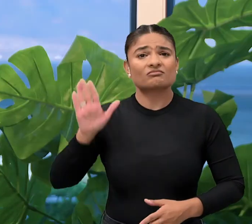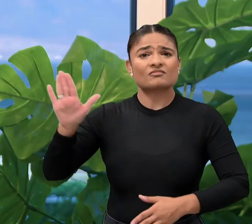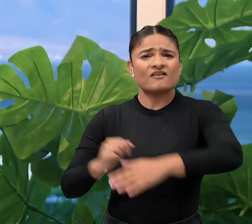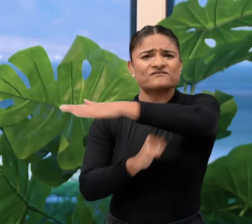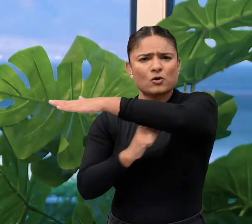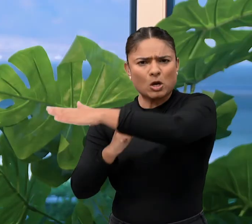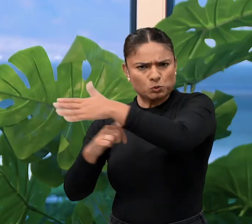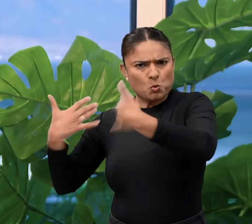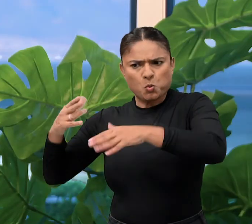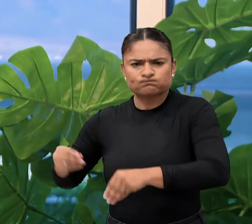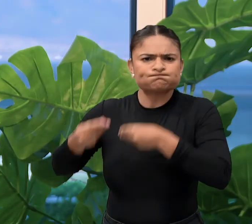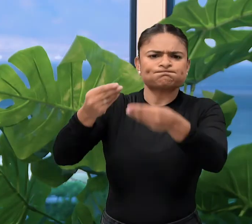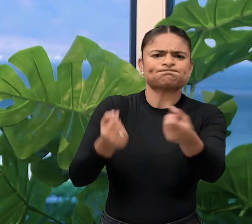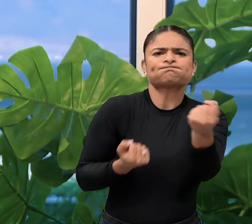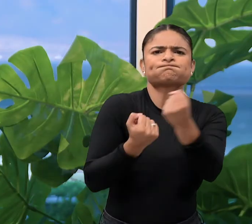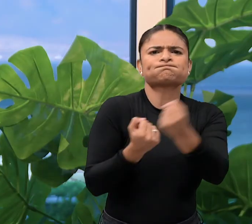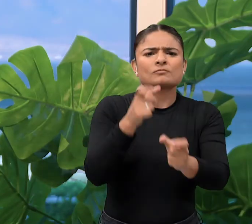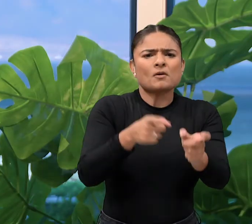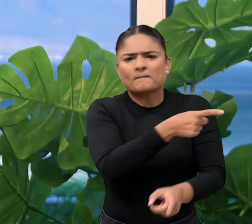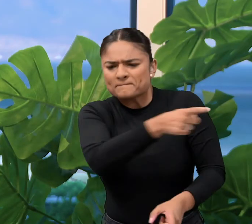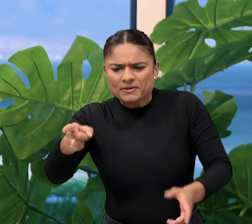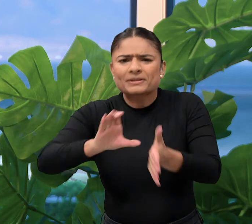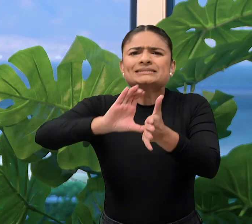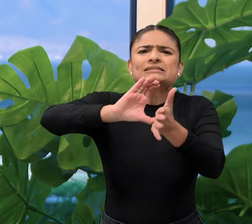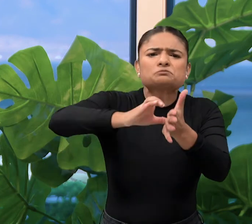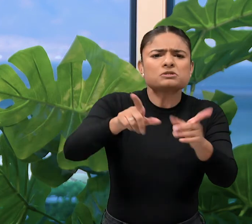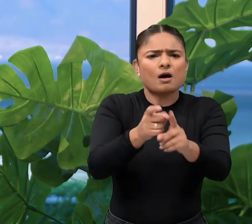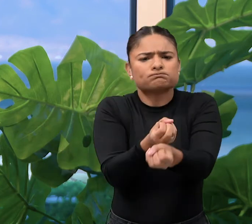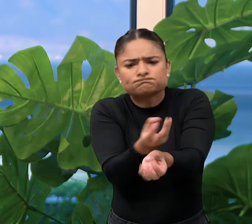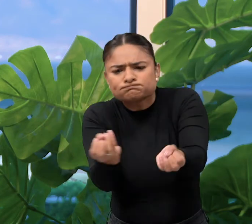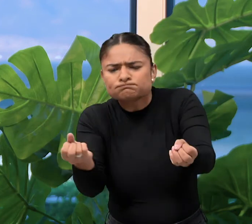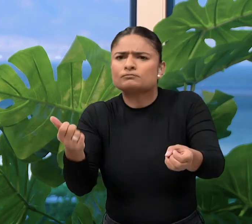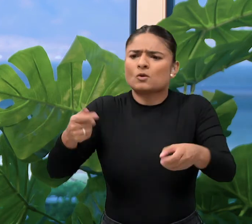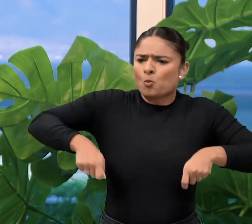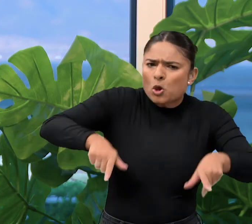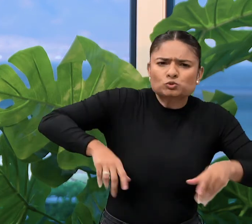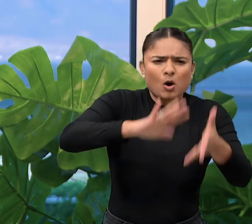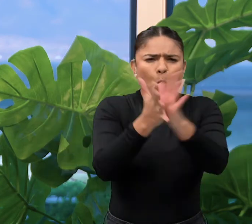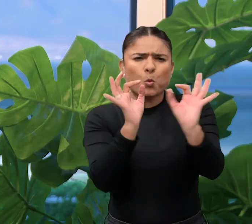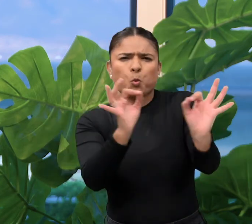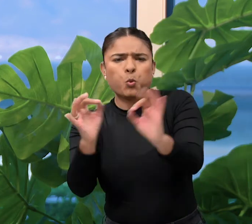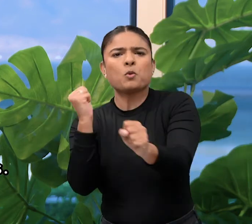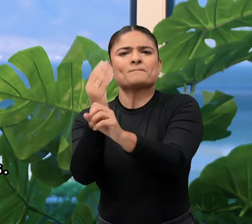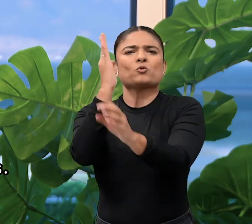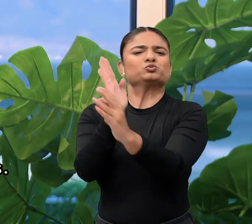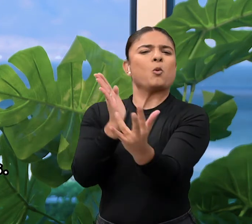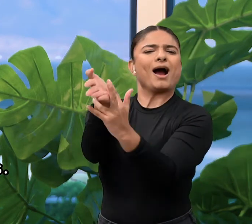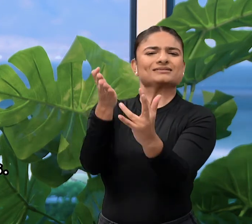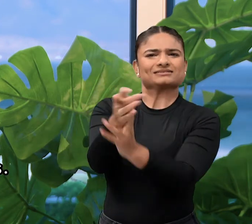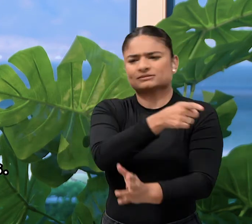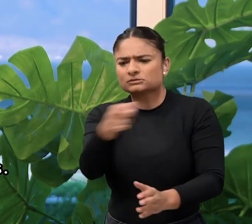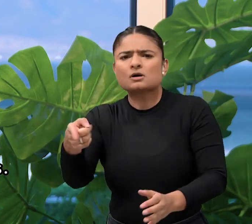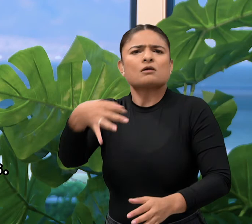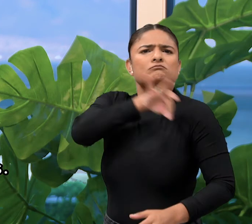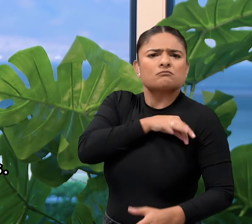Her foundation strives to address socio-economic issues, including supplying good quality wheelchairs to qualifying school leavers and identified